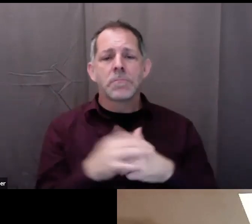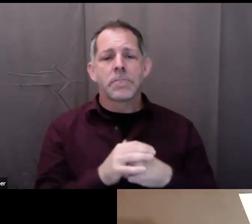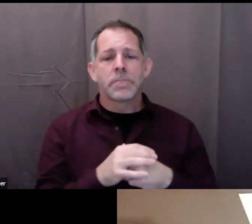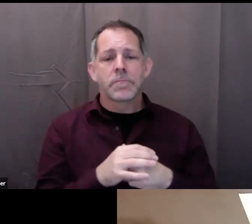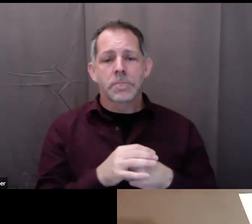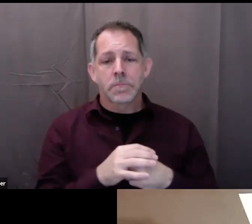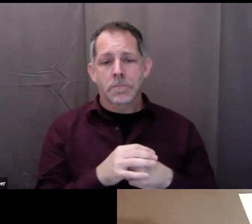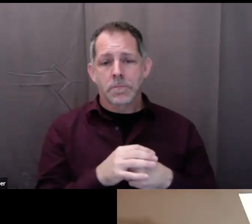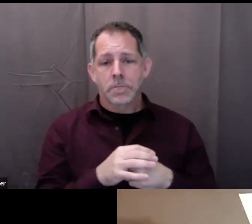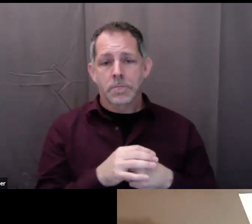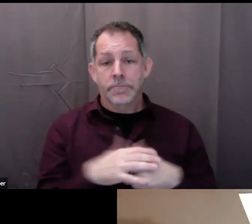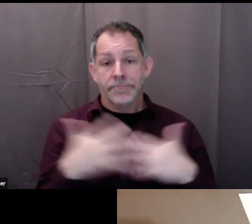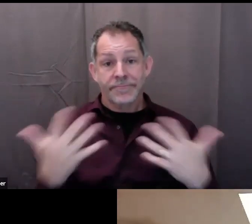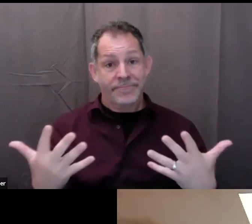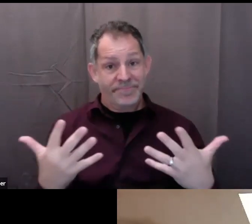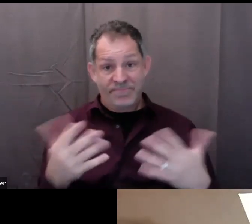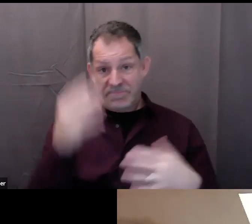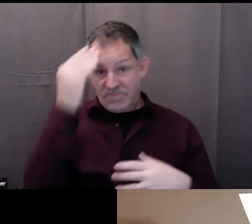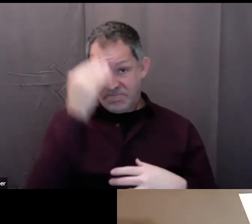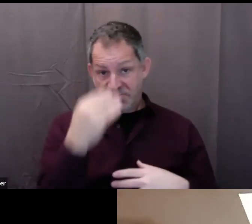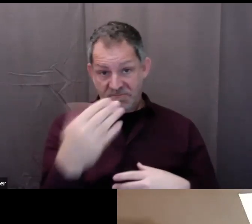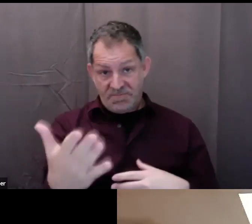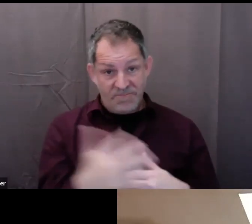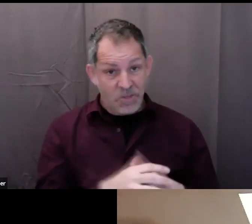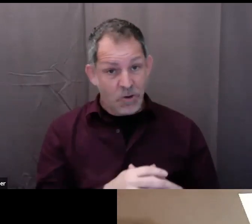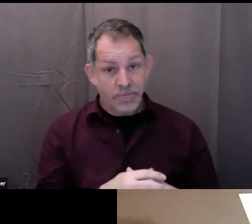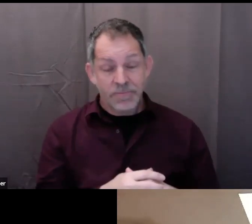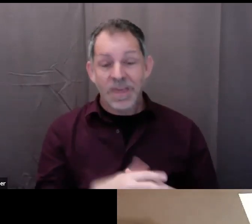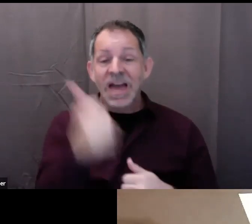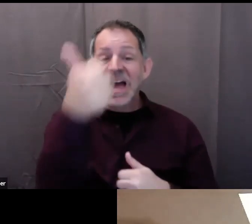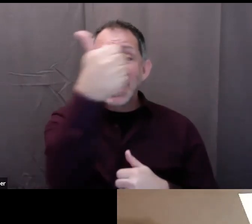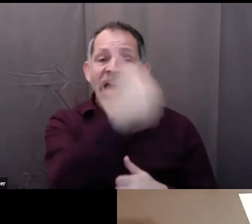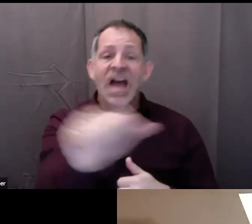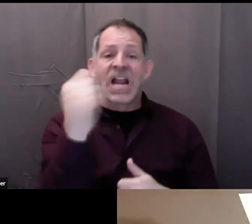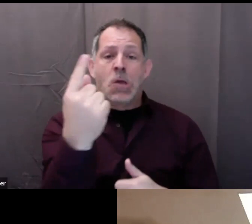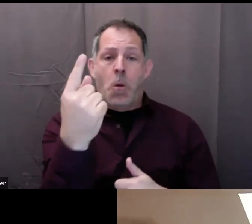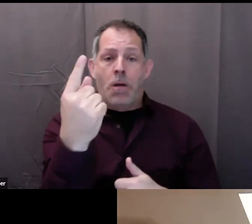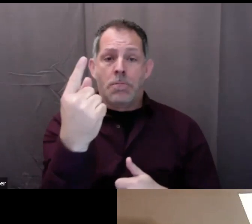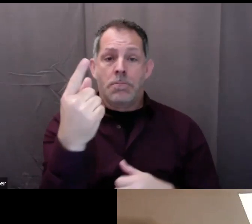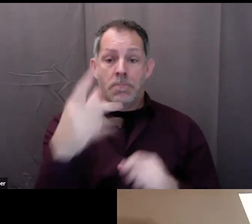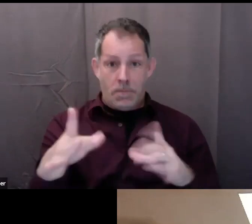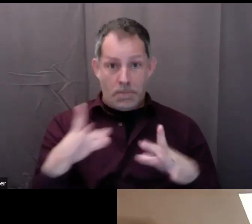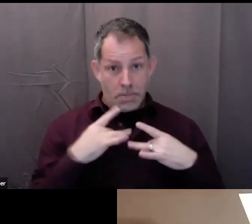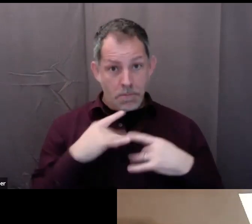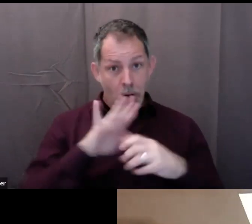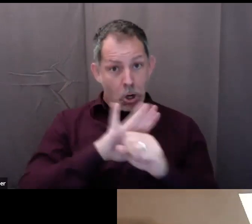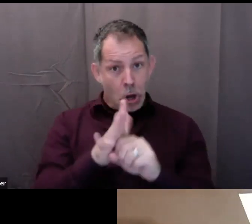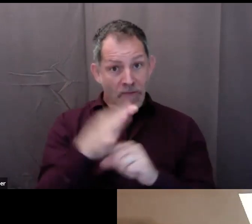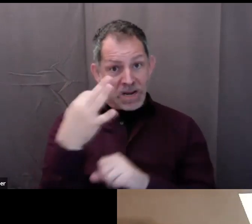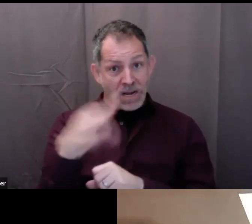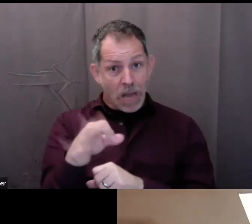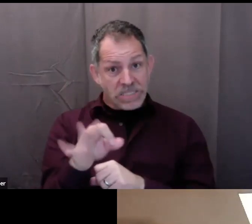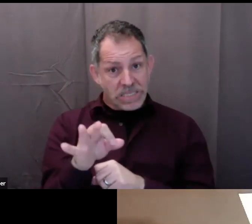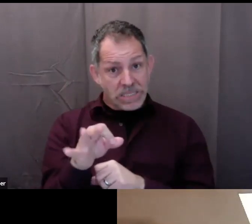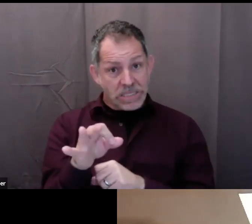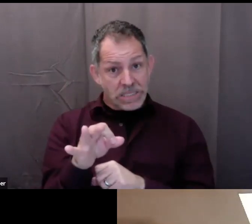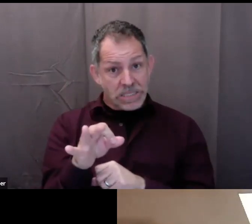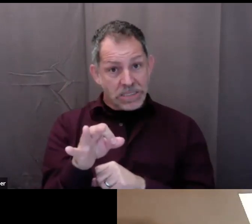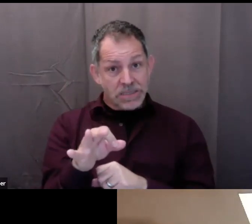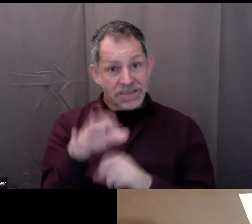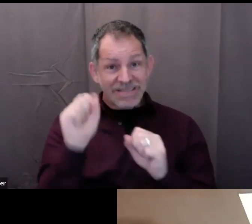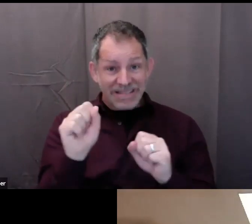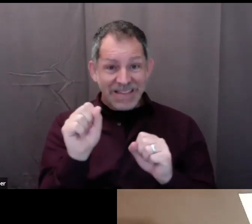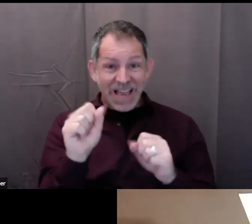this. And so you should be concerned about your own health. But beyond that, you can be a transmitter to